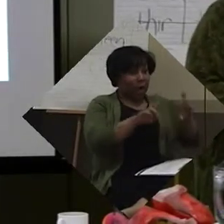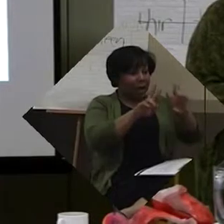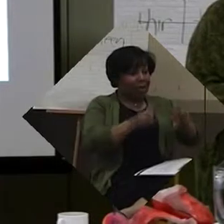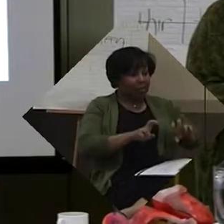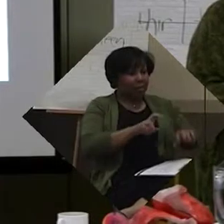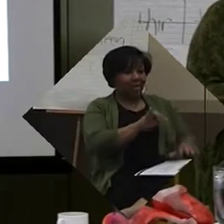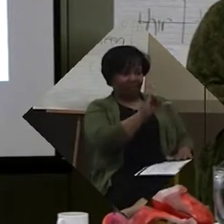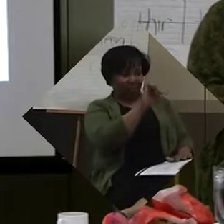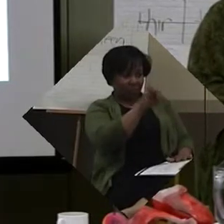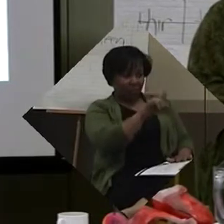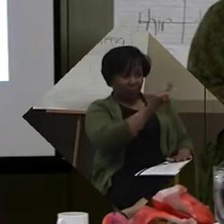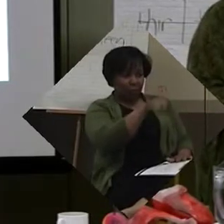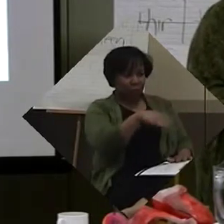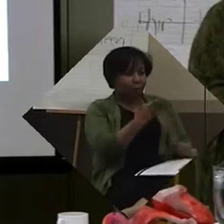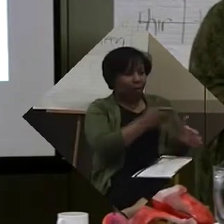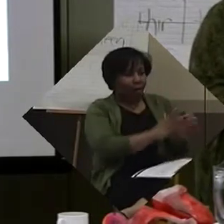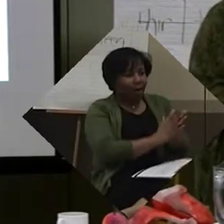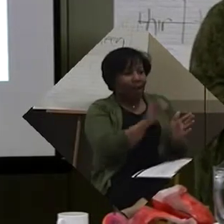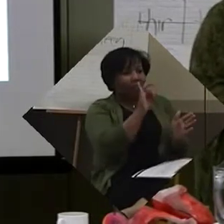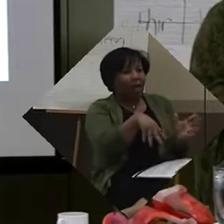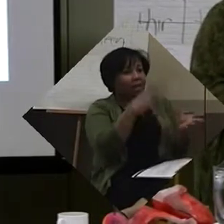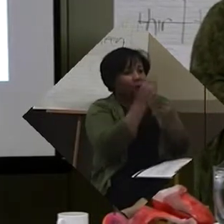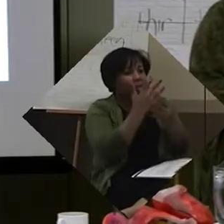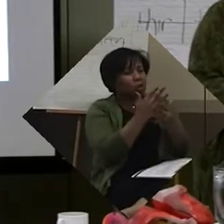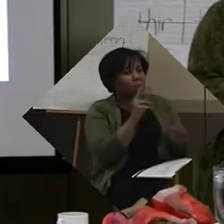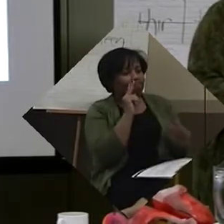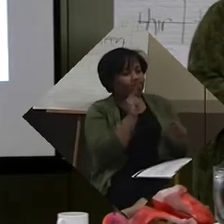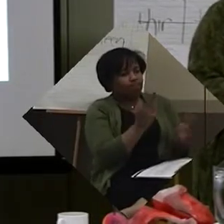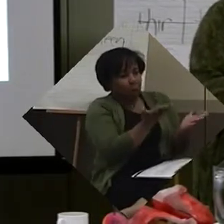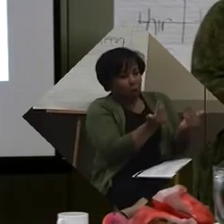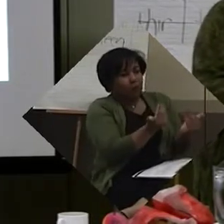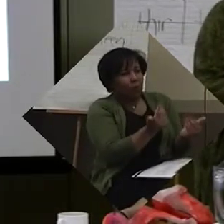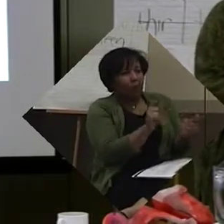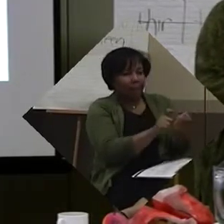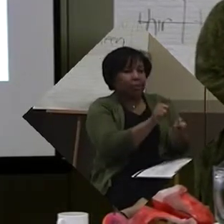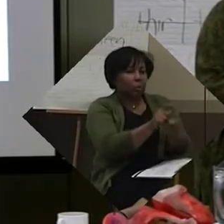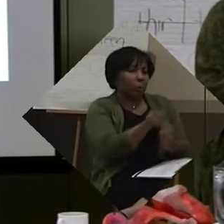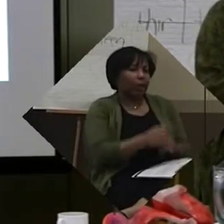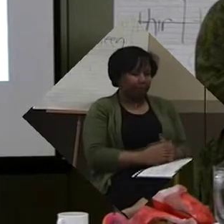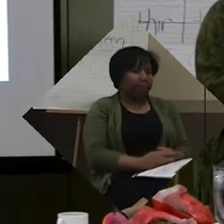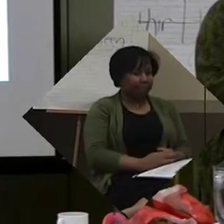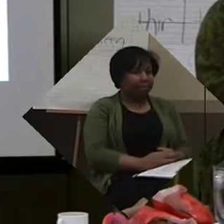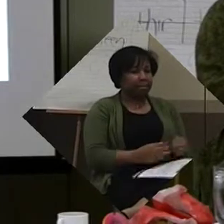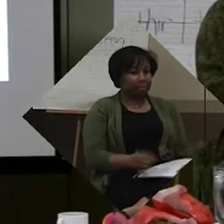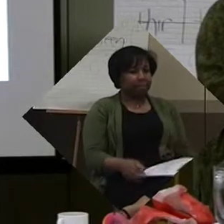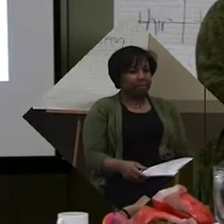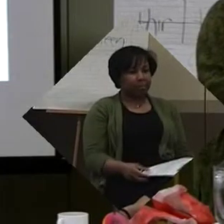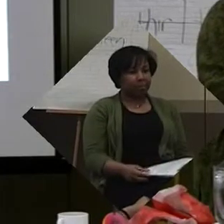the types of questions you're going to ask. That's the information you're going to be looking for. Absolutely.